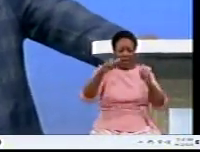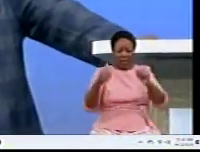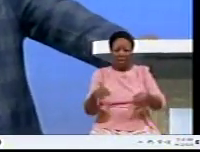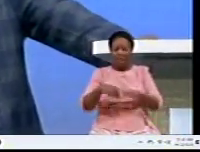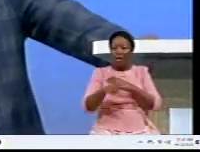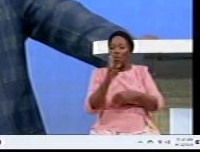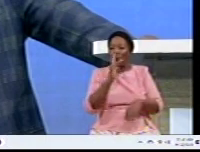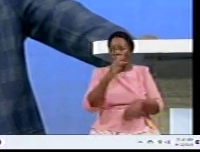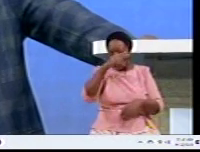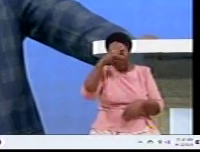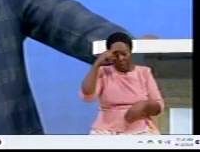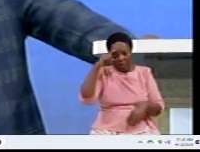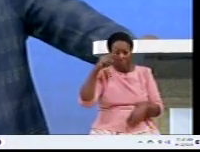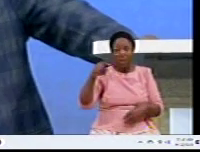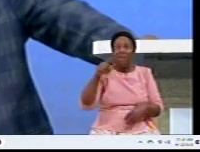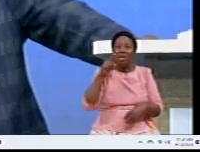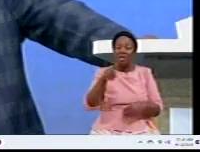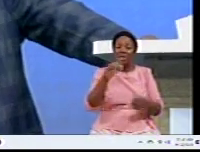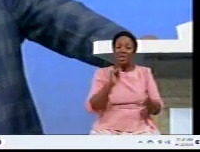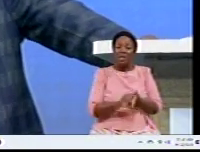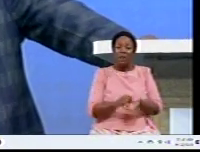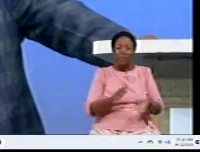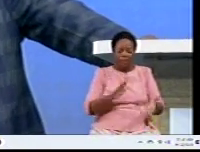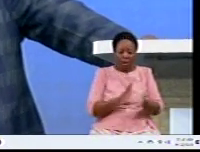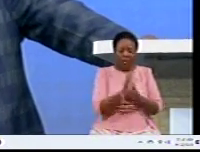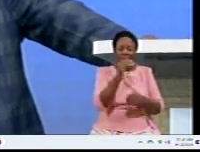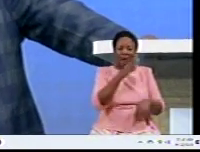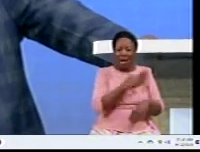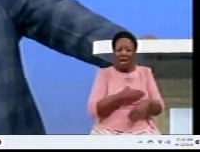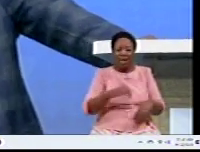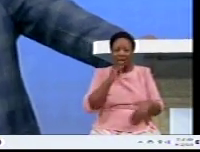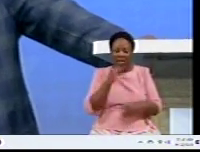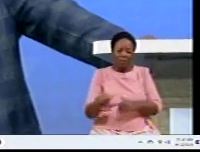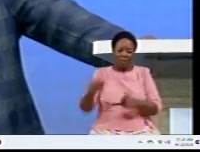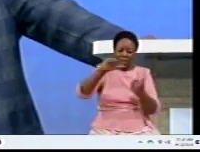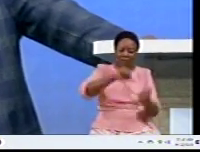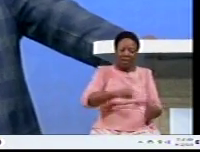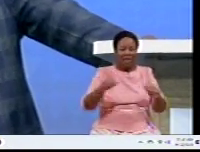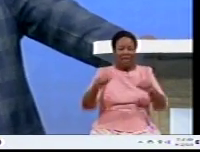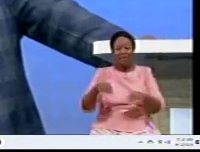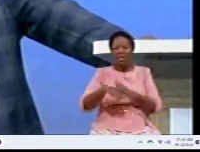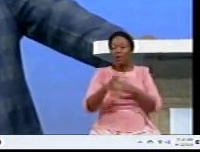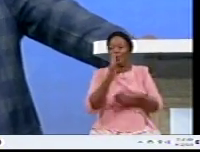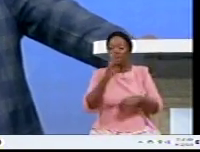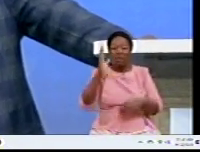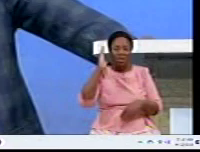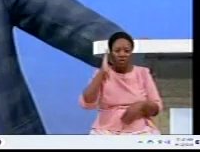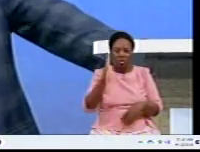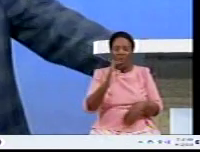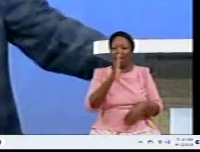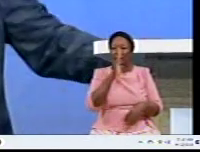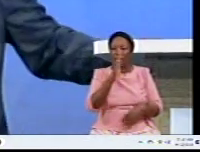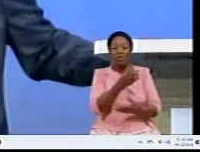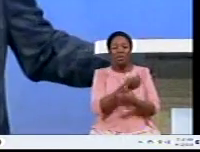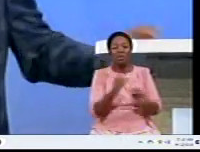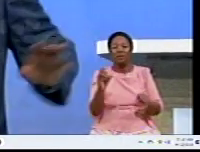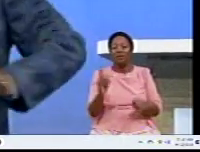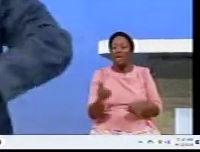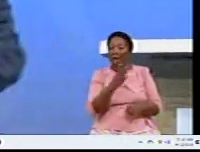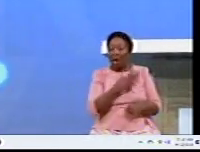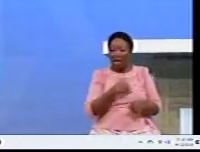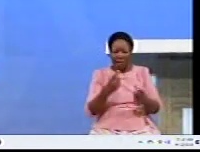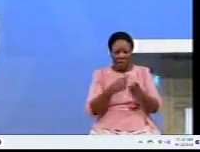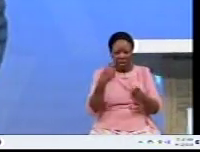because he that believeth and is baptized in water shall be saved. And